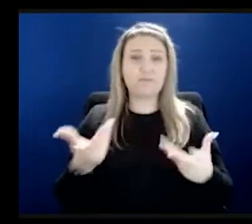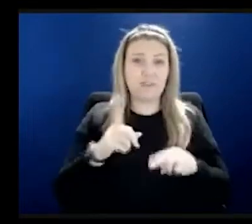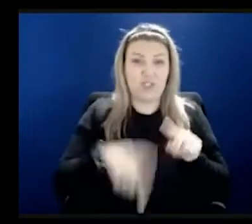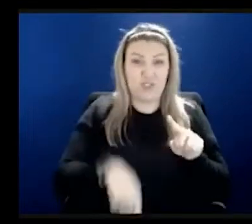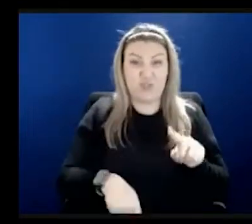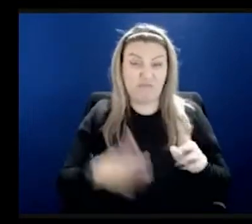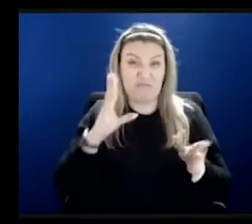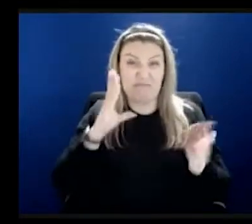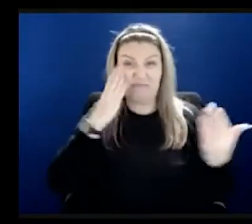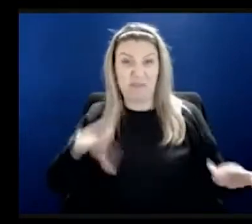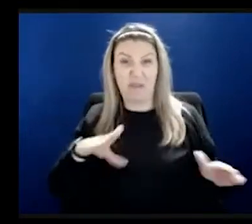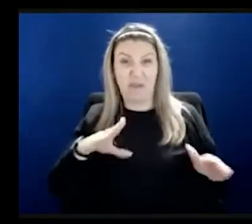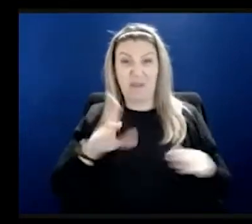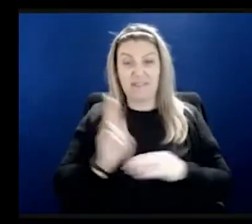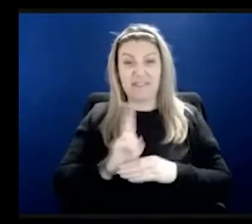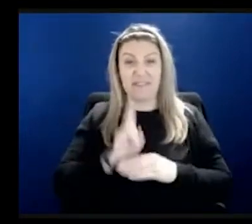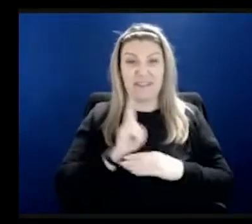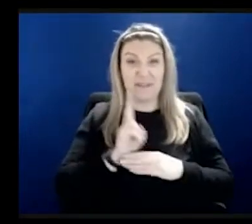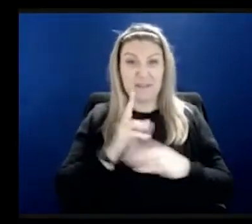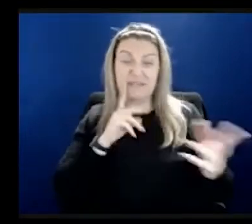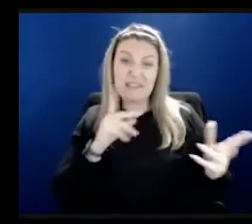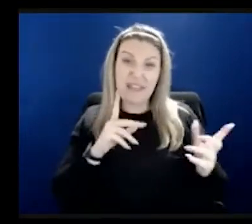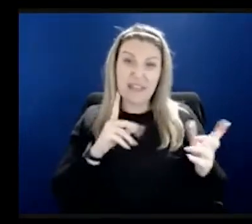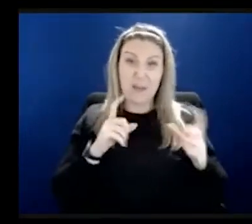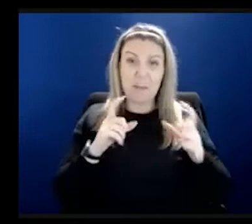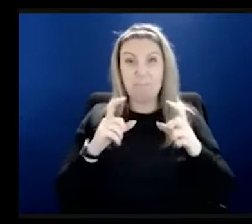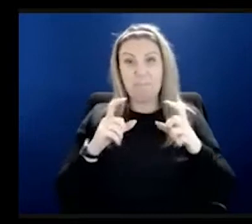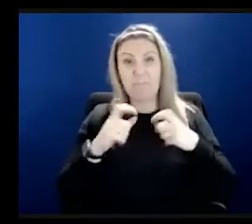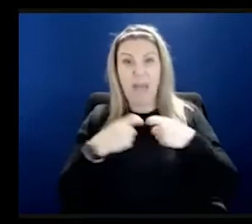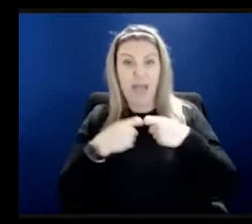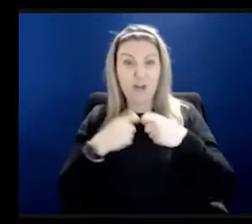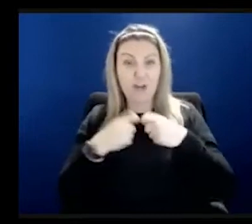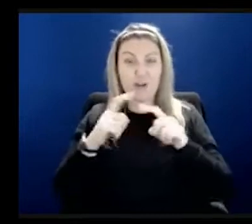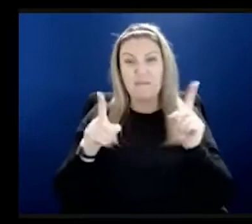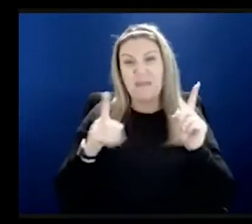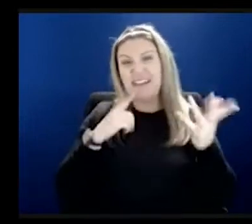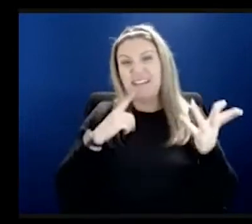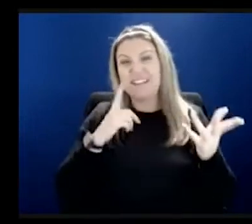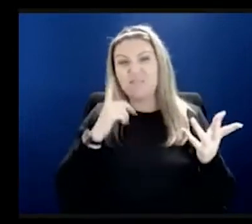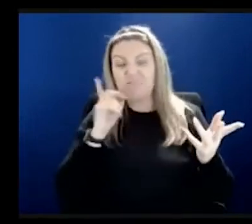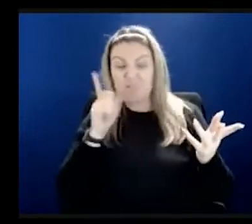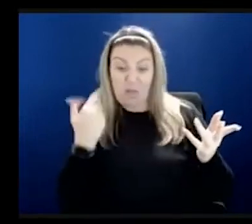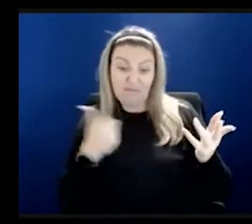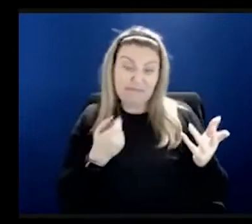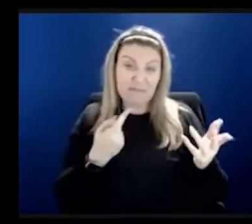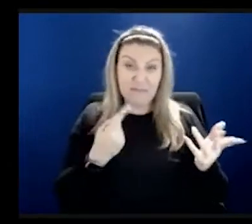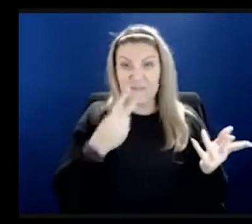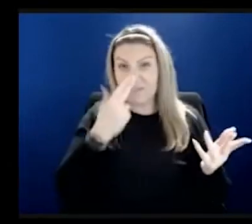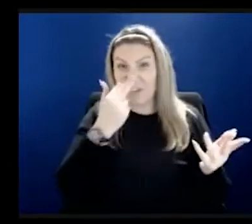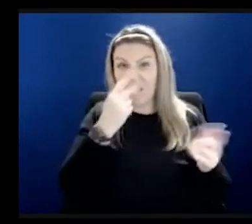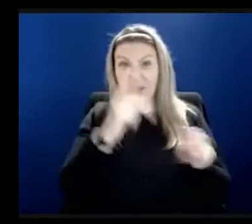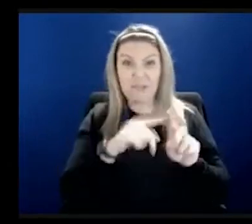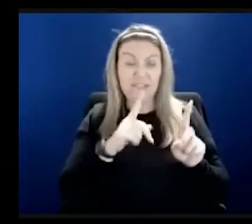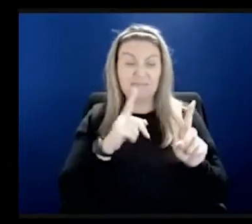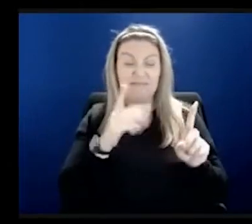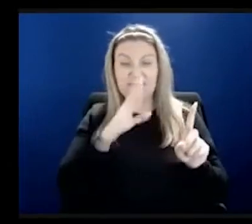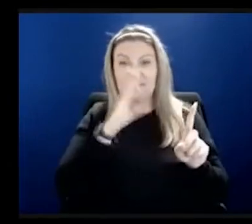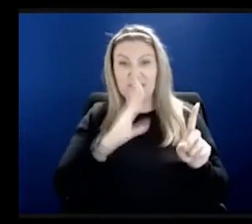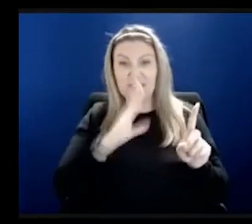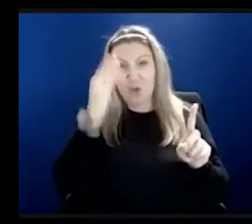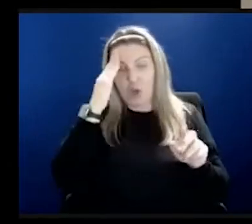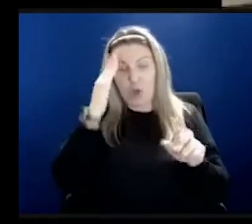the batteries. I looked a little hippie, you know, but other than that, you couldn't tell I was wearing it except for the monitor on the